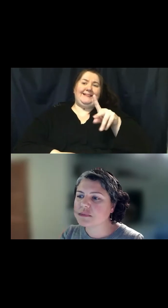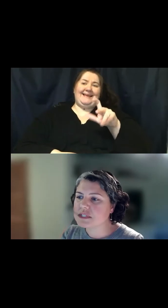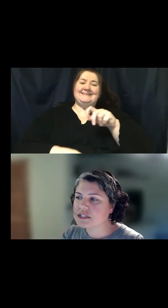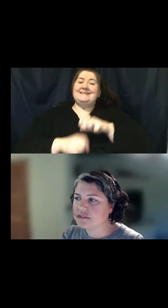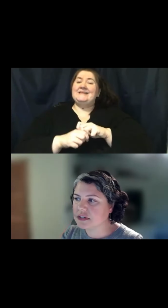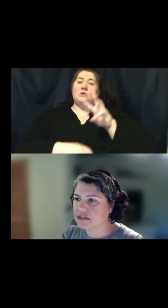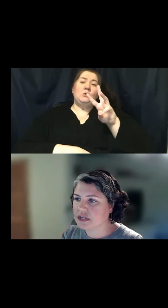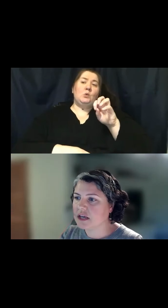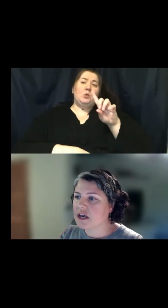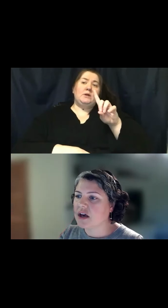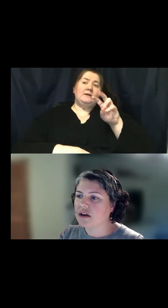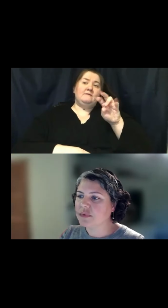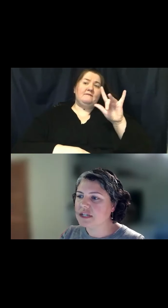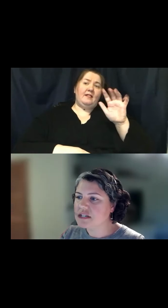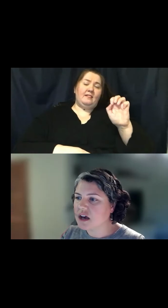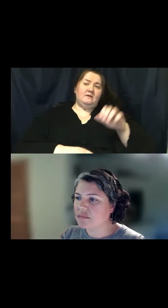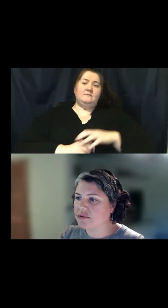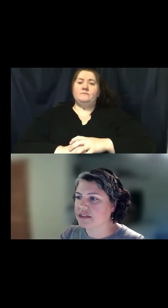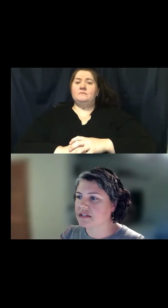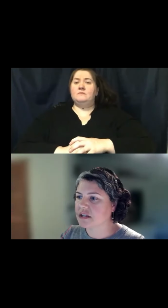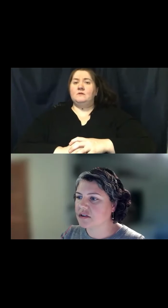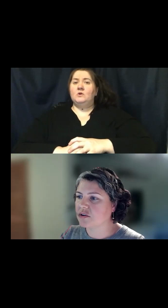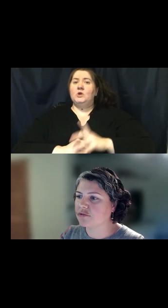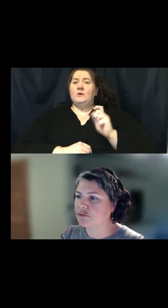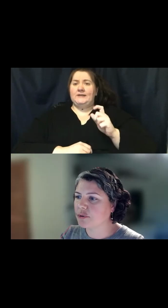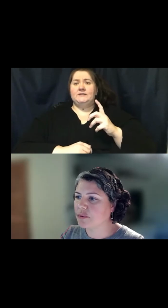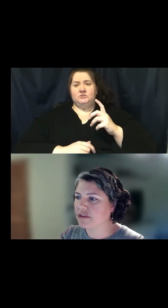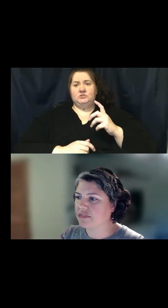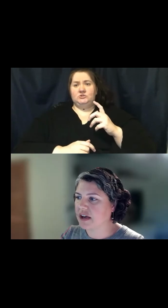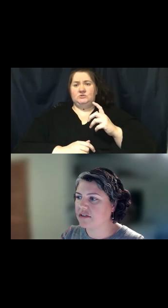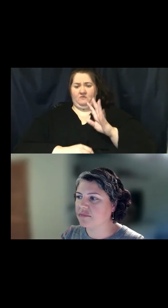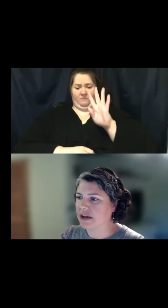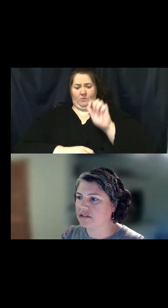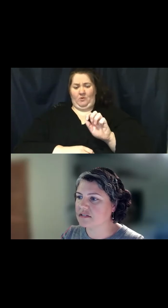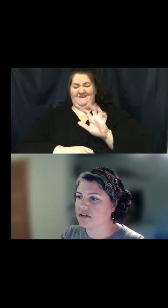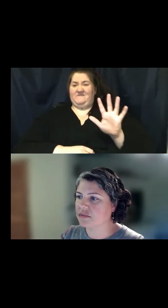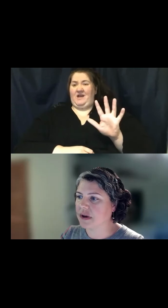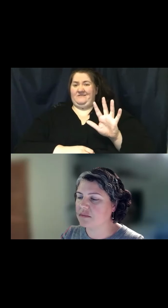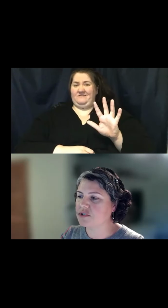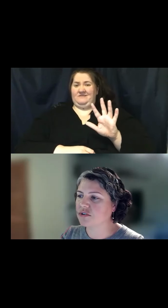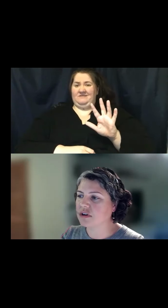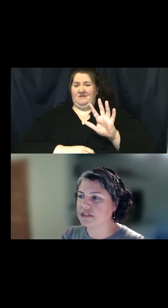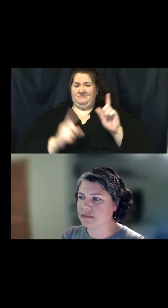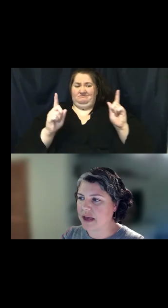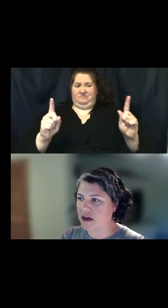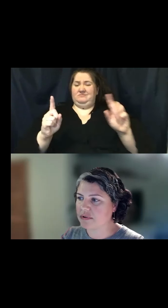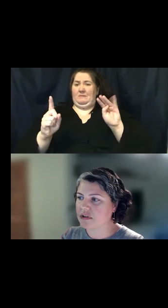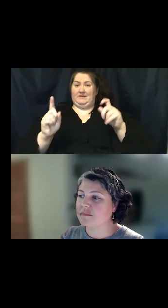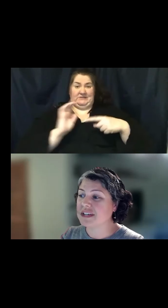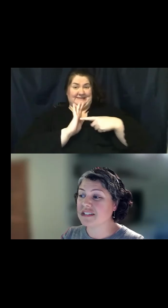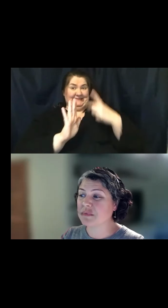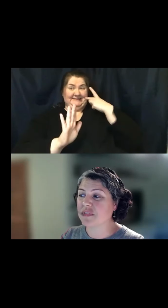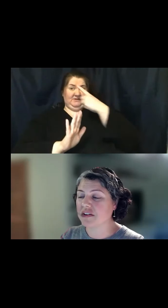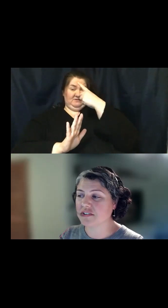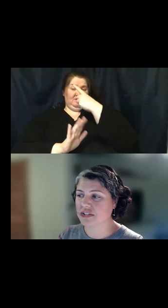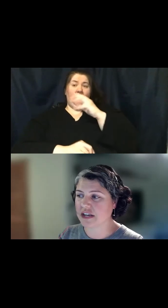More specifically, we need to upgrade the southern 4.5 miles of the pipe shown on this map